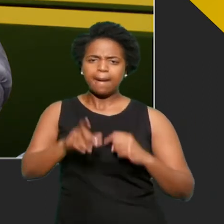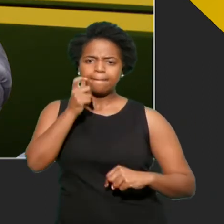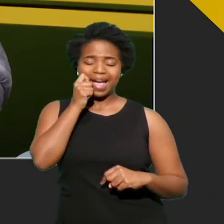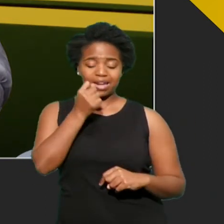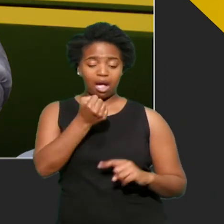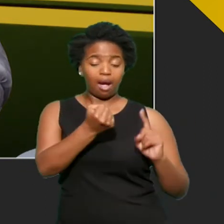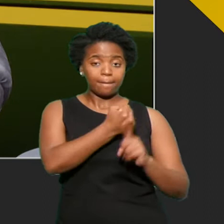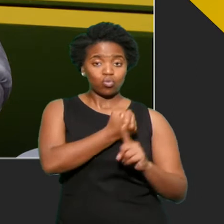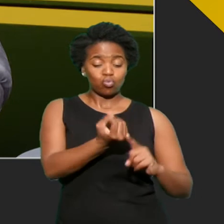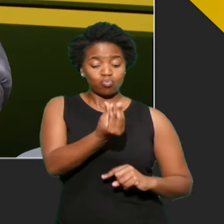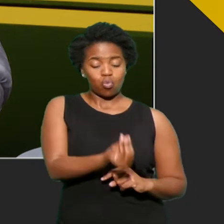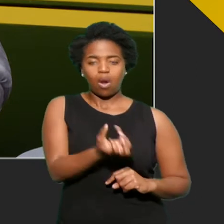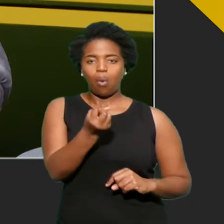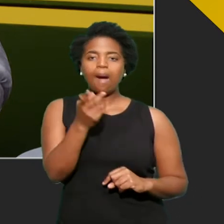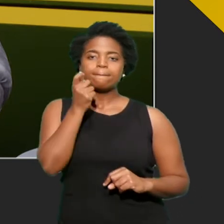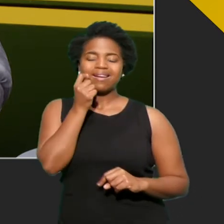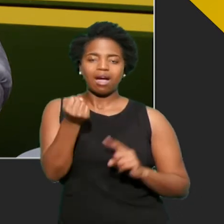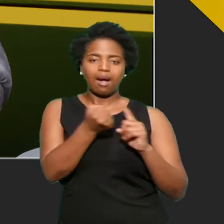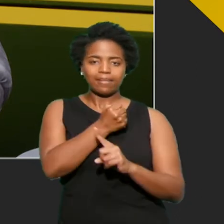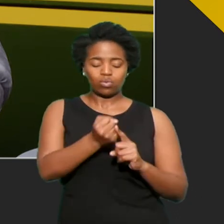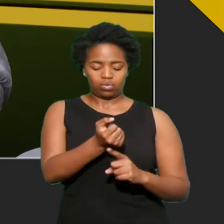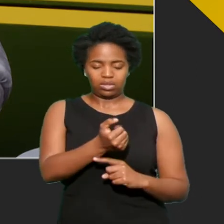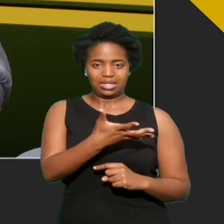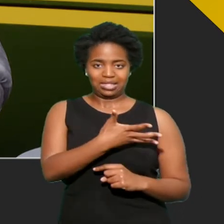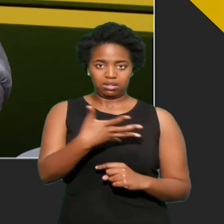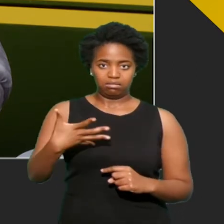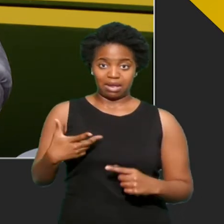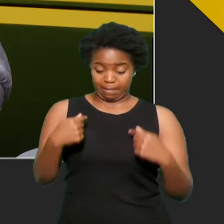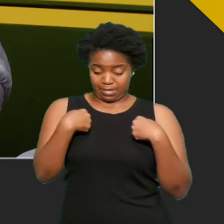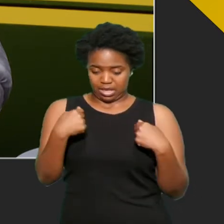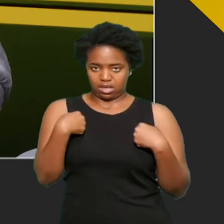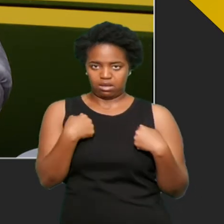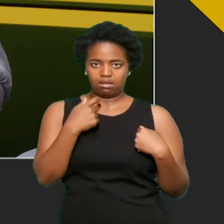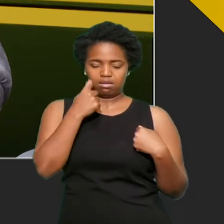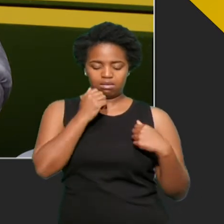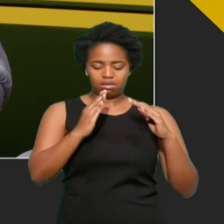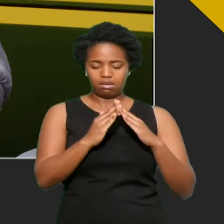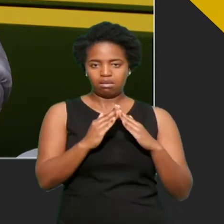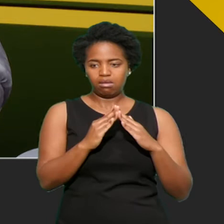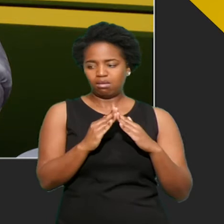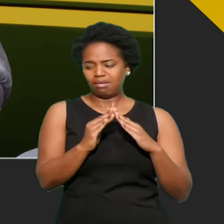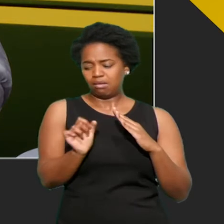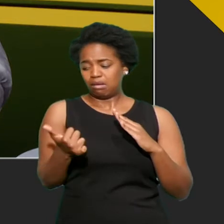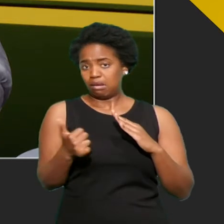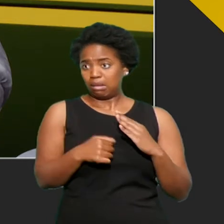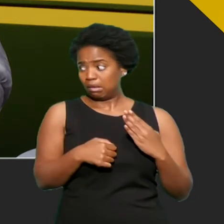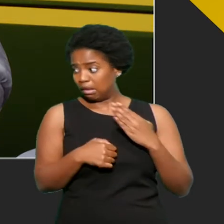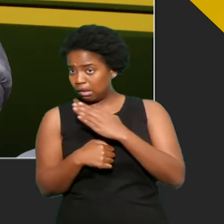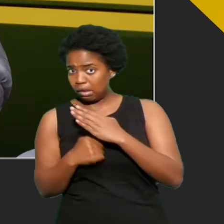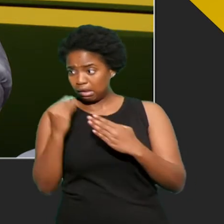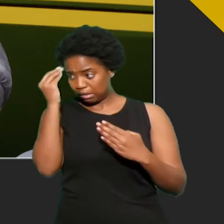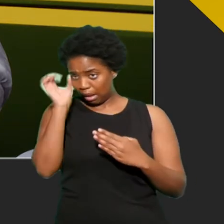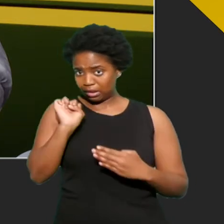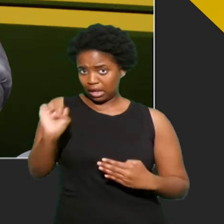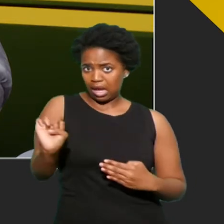wesifazane or ingane. The bigger issue becomes ukuthi nami njengomuntu wesilisa ohlala kamakhelwane ngifuna ukusiza. Angikwazi ungena indaba zabantu